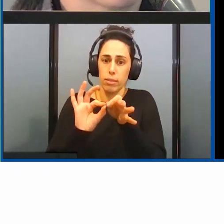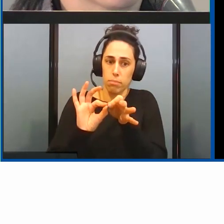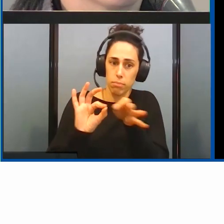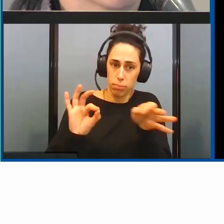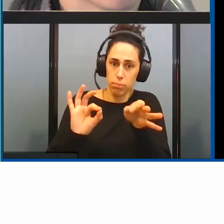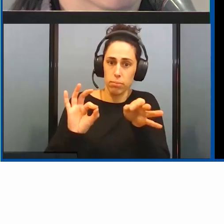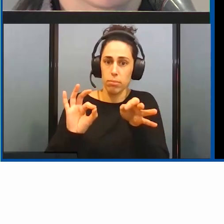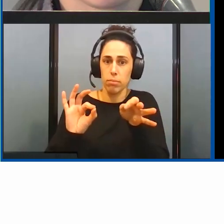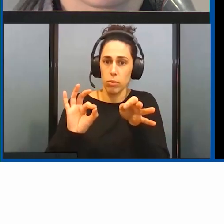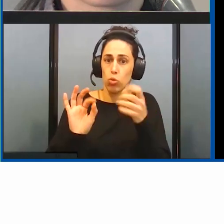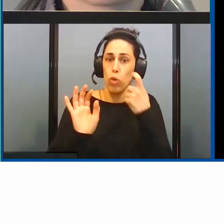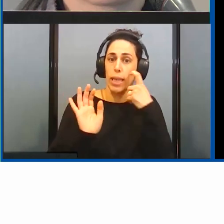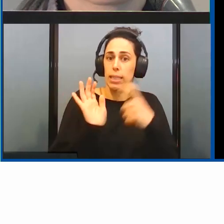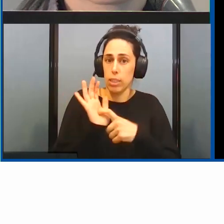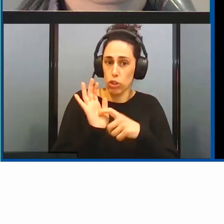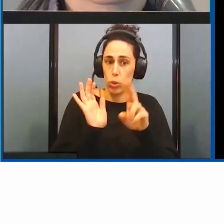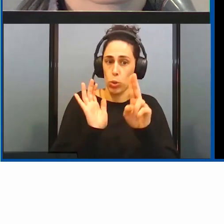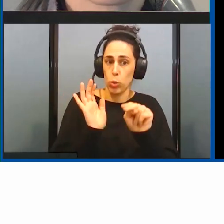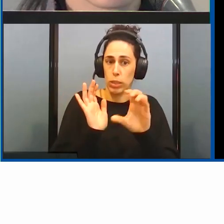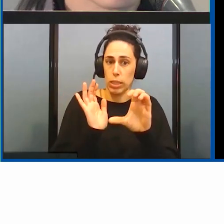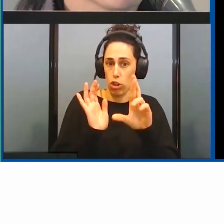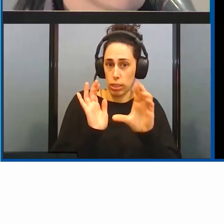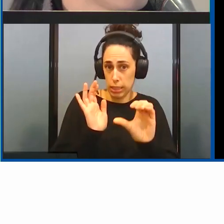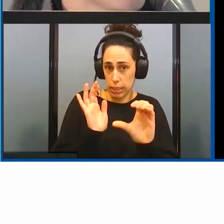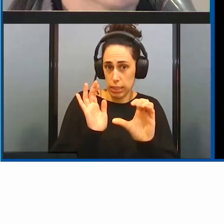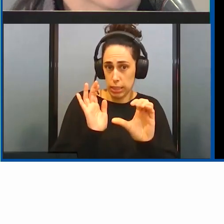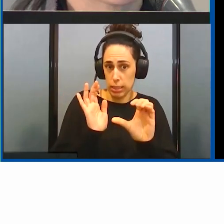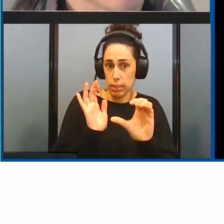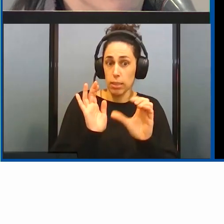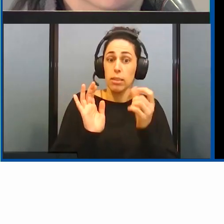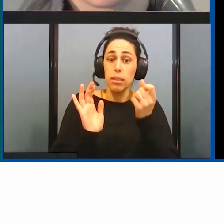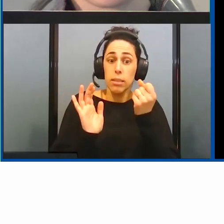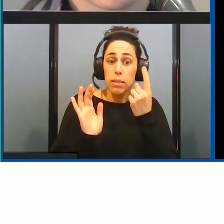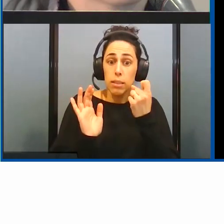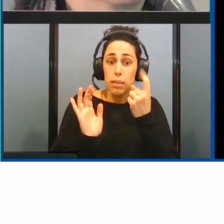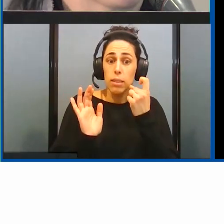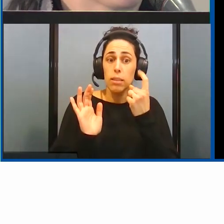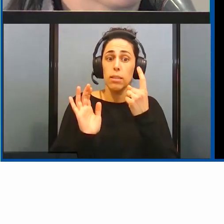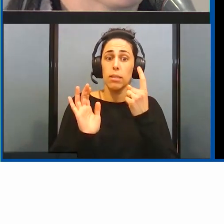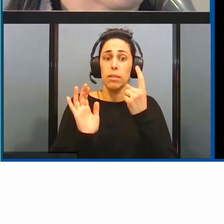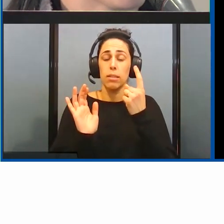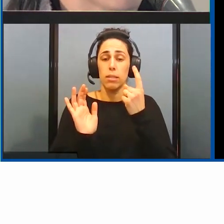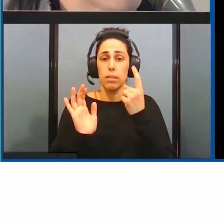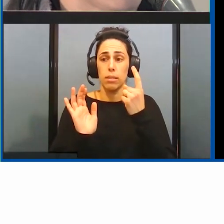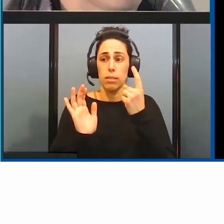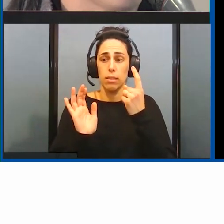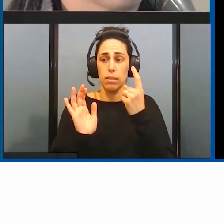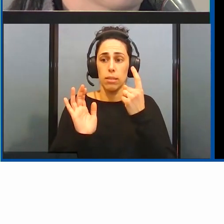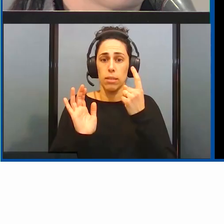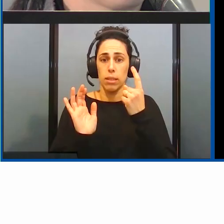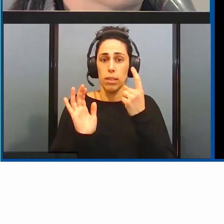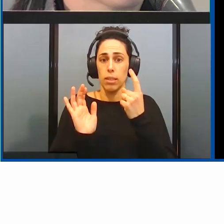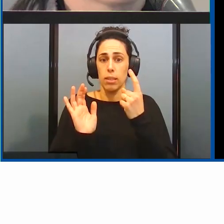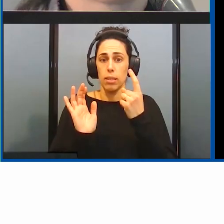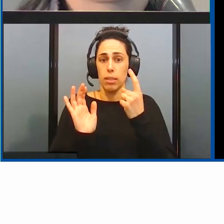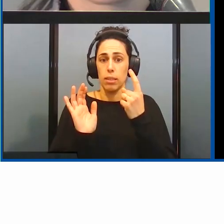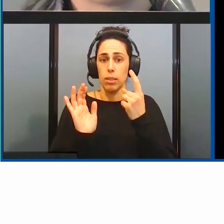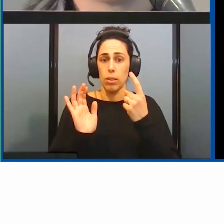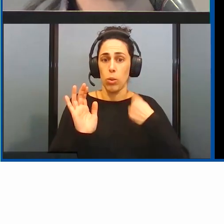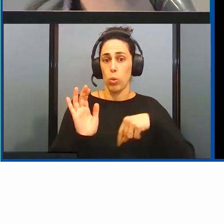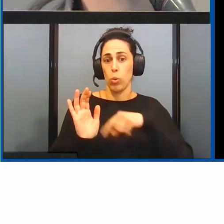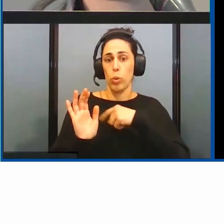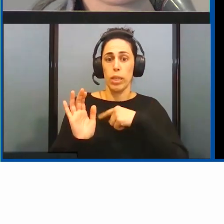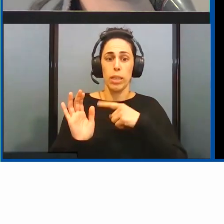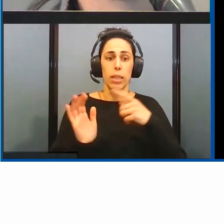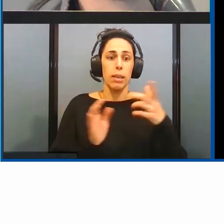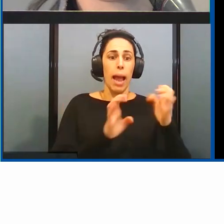in other legislation. The Education Act does not refer to the UNCRC, for